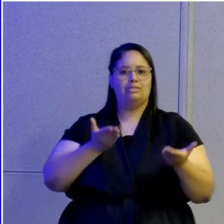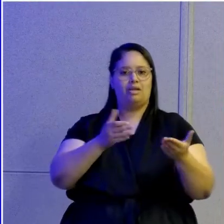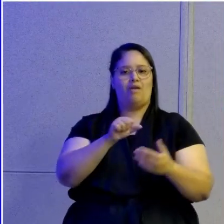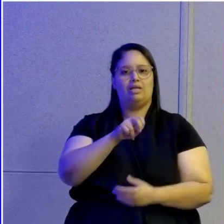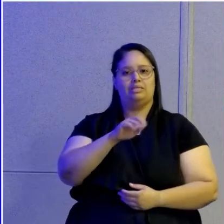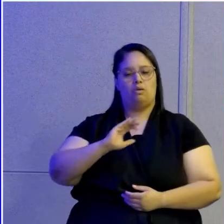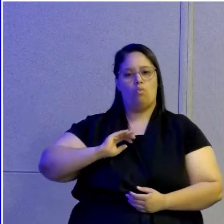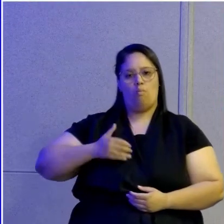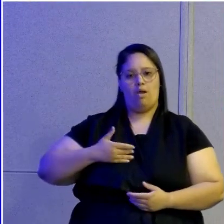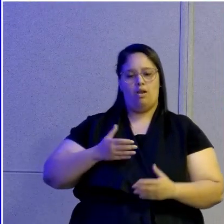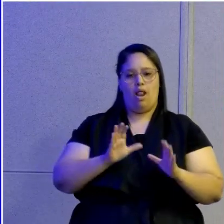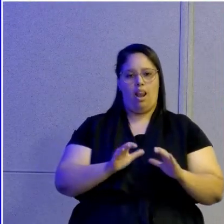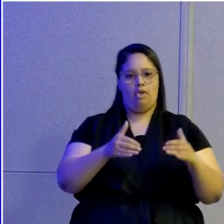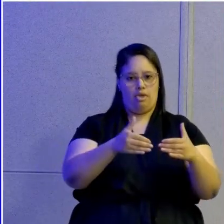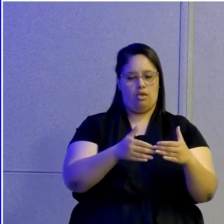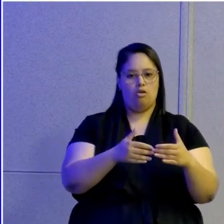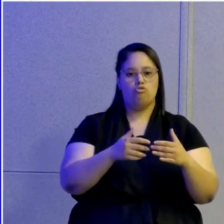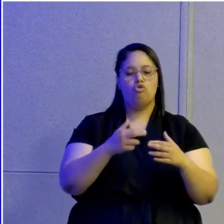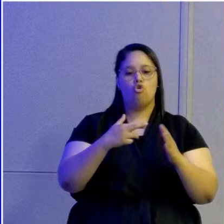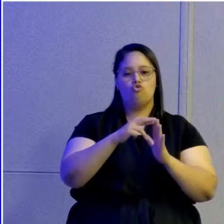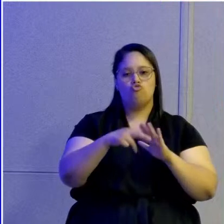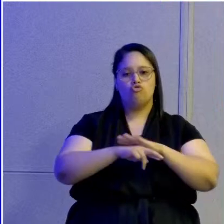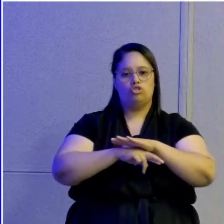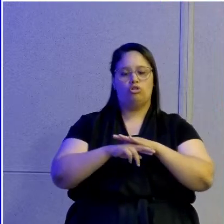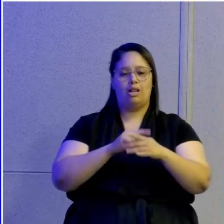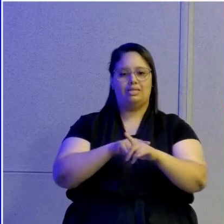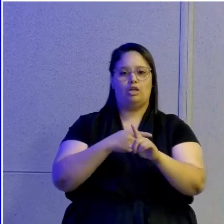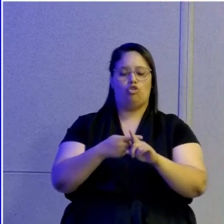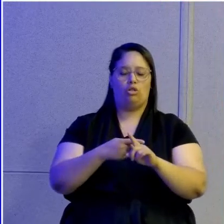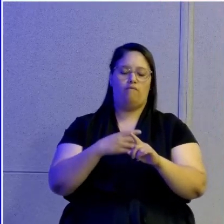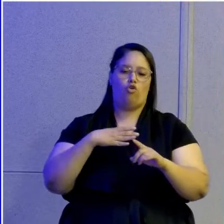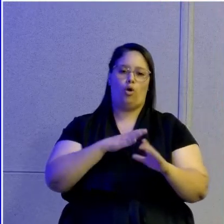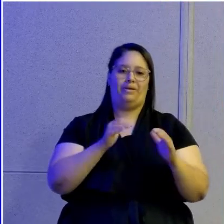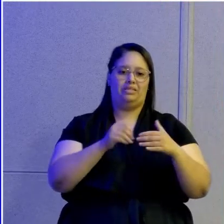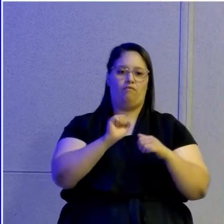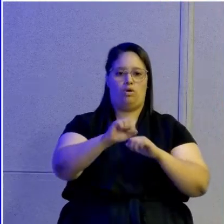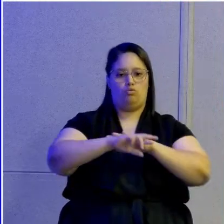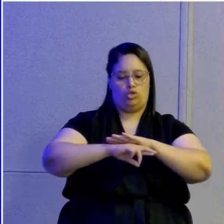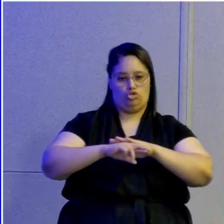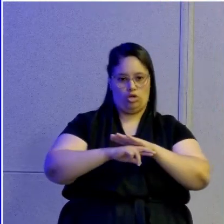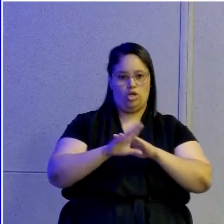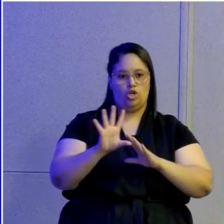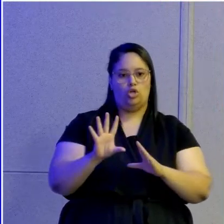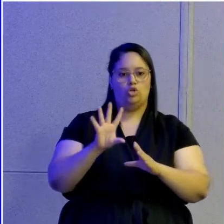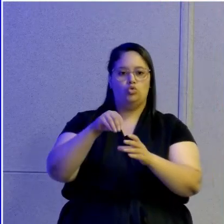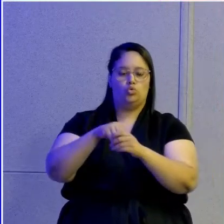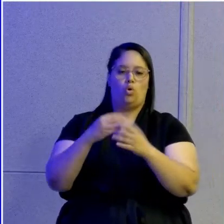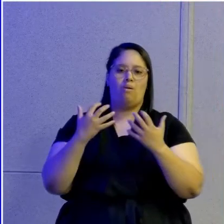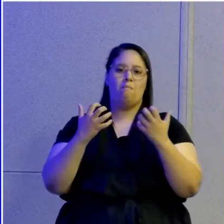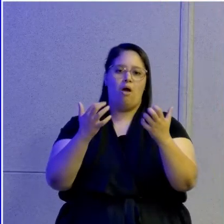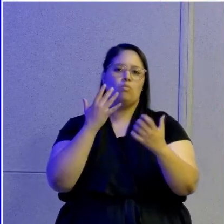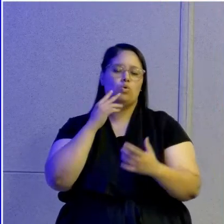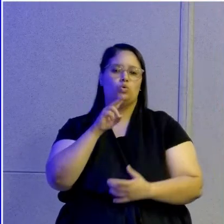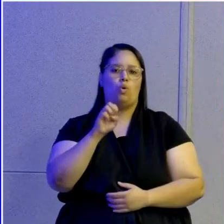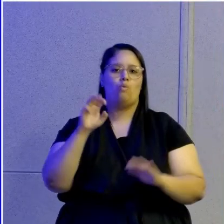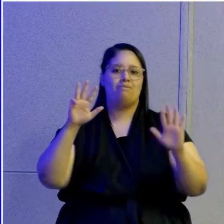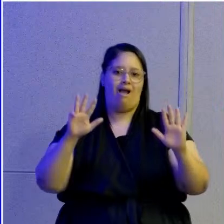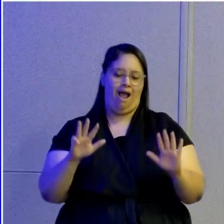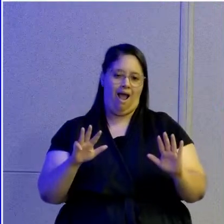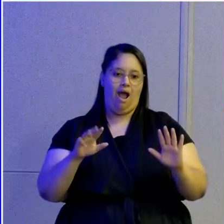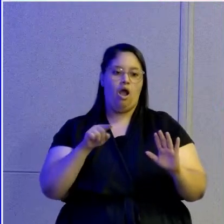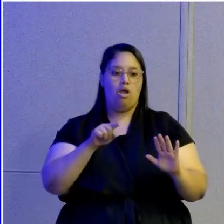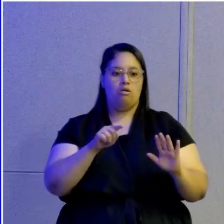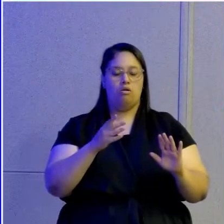ANC Women's League, Regional Executive Committee for her region. She joined Parliament in 2009, where